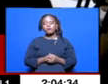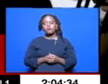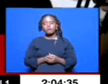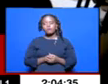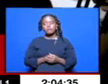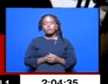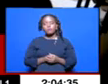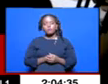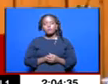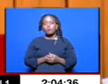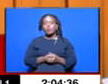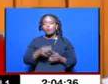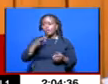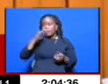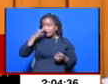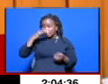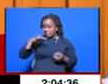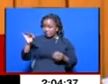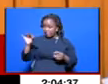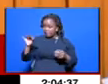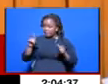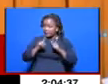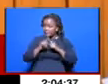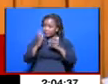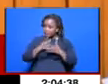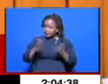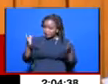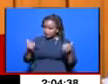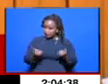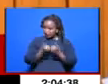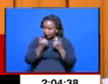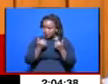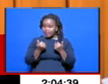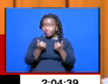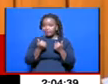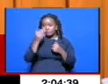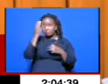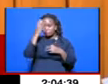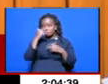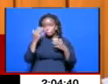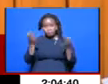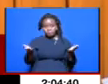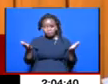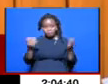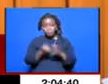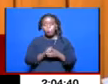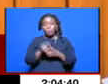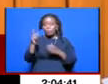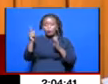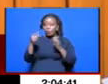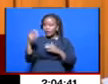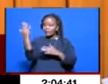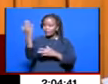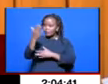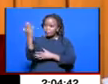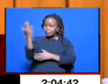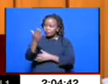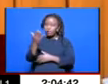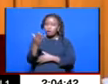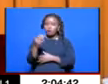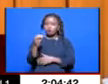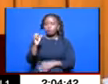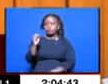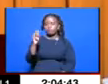in France, the same thing happened, where a scholar called Schmidt was,